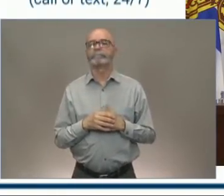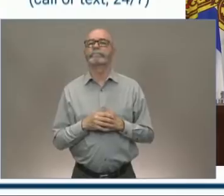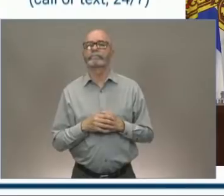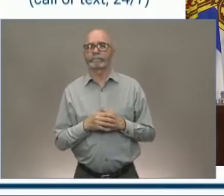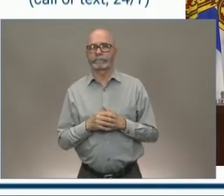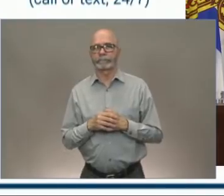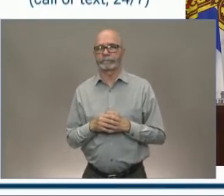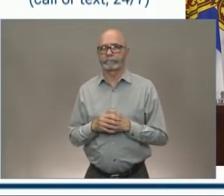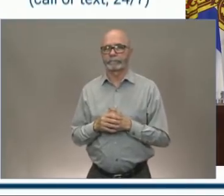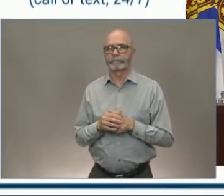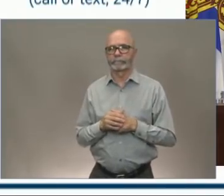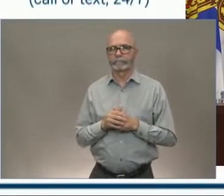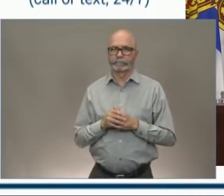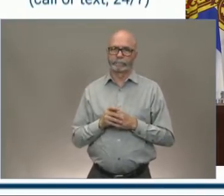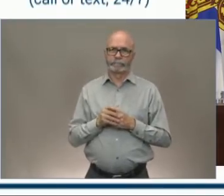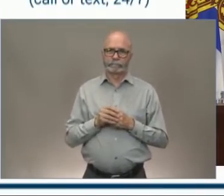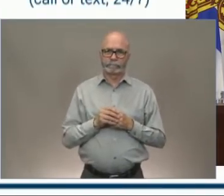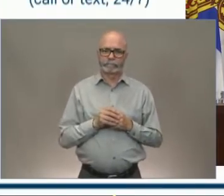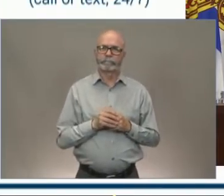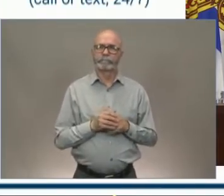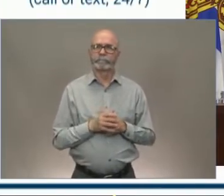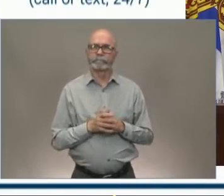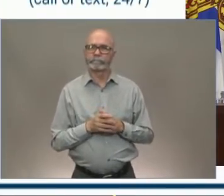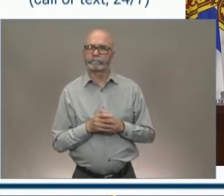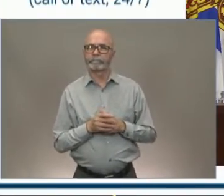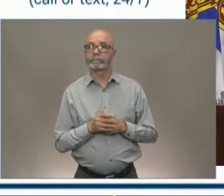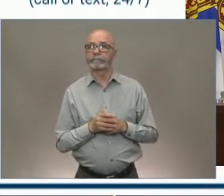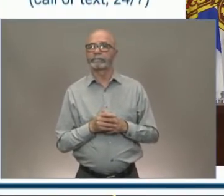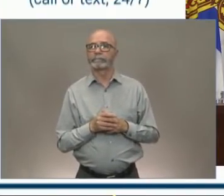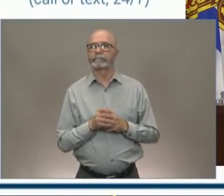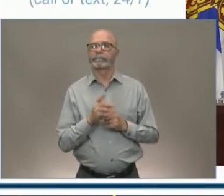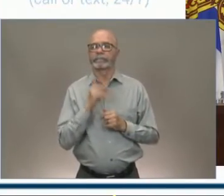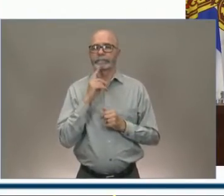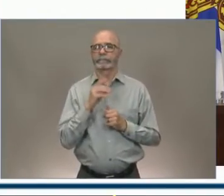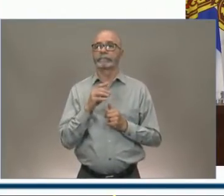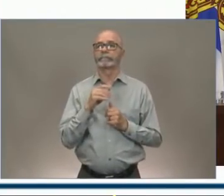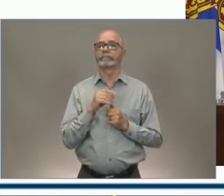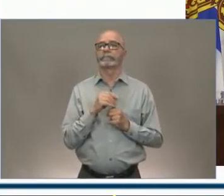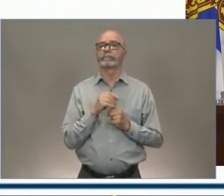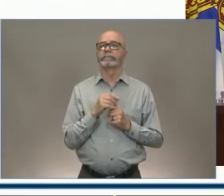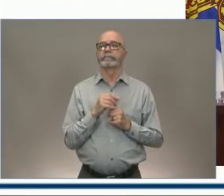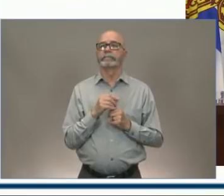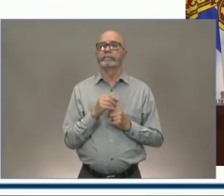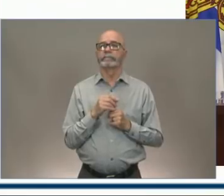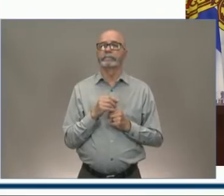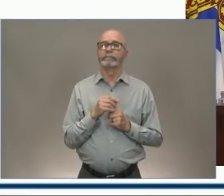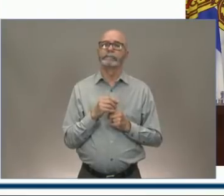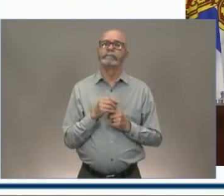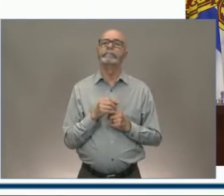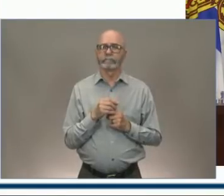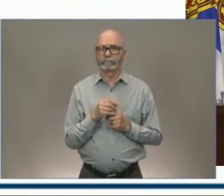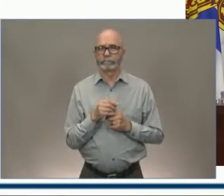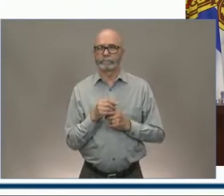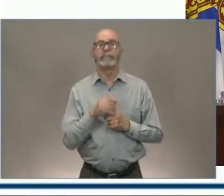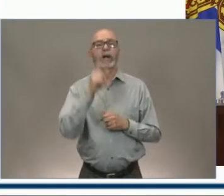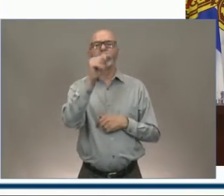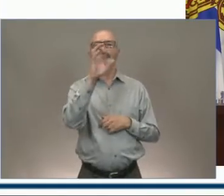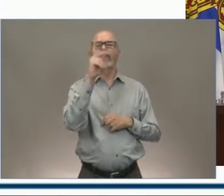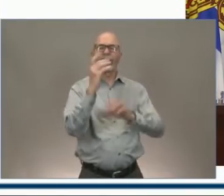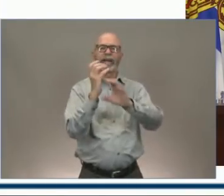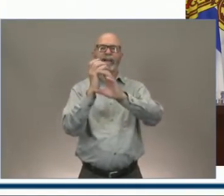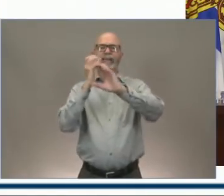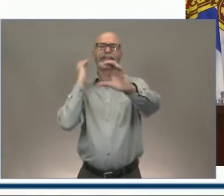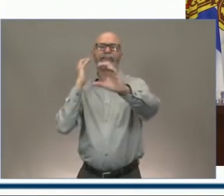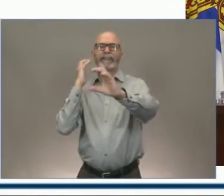past week and a bit, and I'm just, representing your caucus. I'm wondering what you would say to truck drivers and teachers and grocery